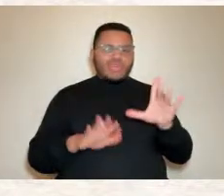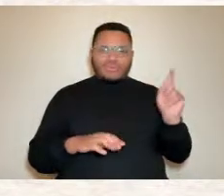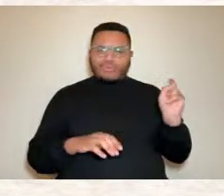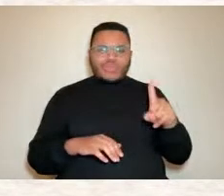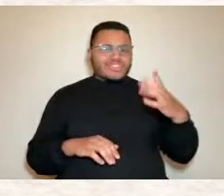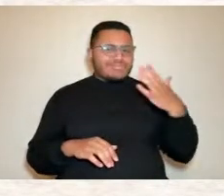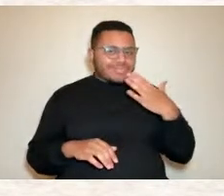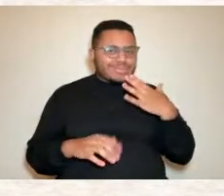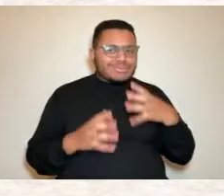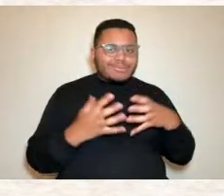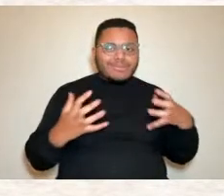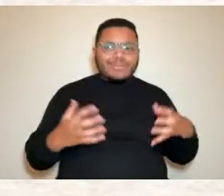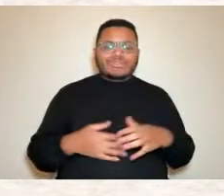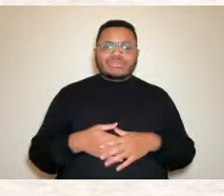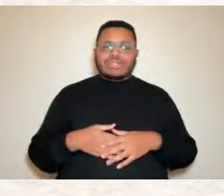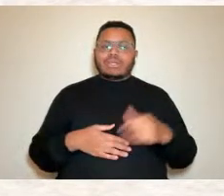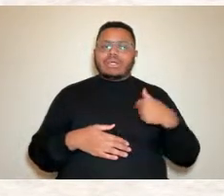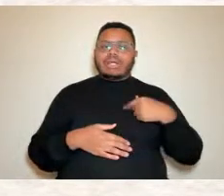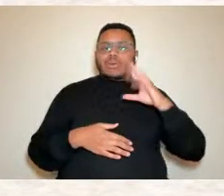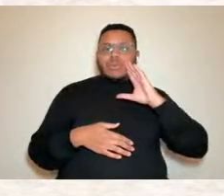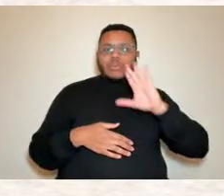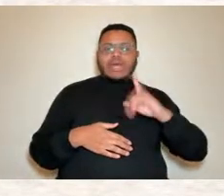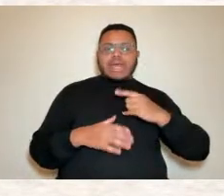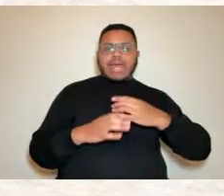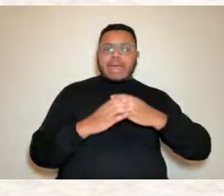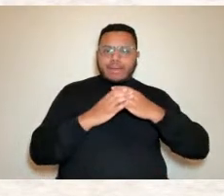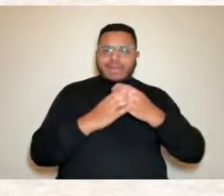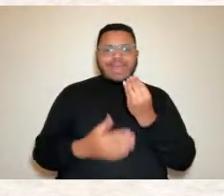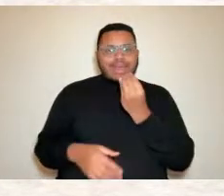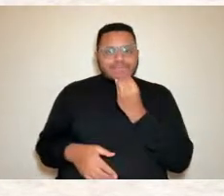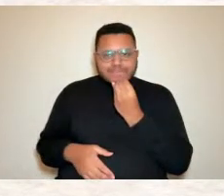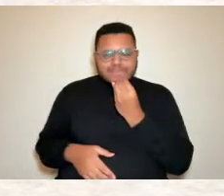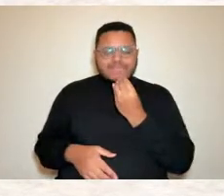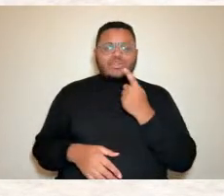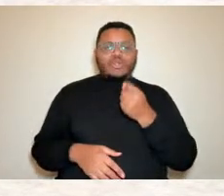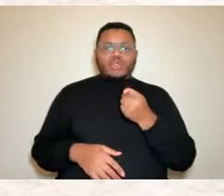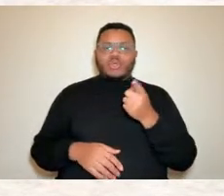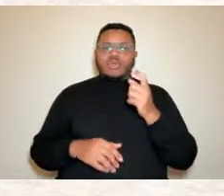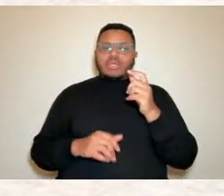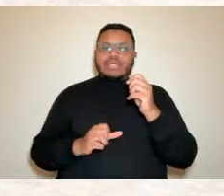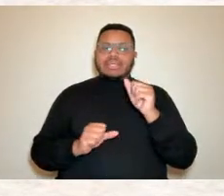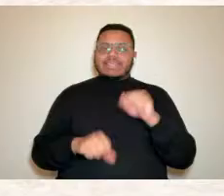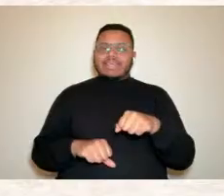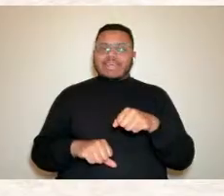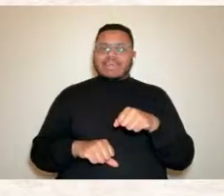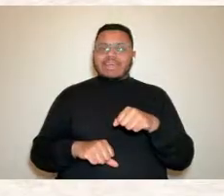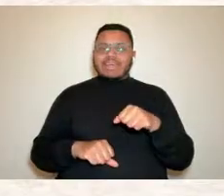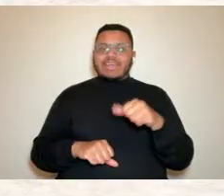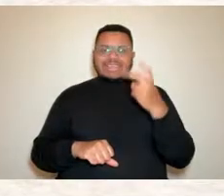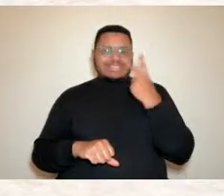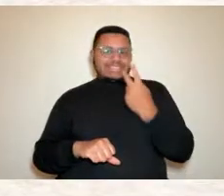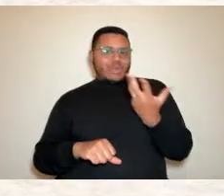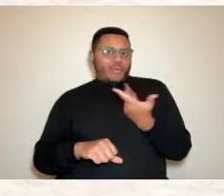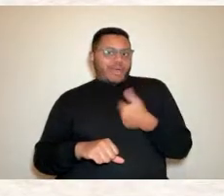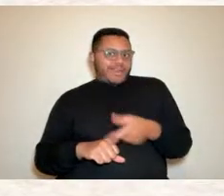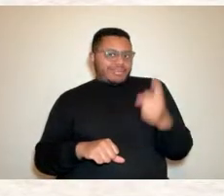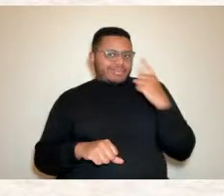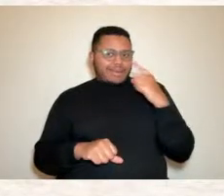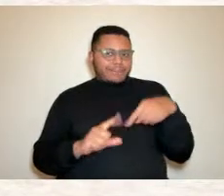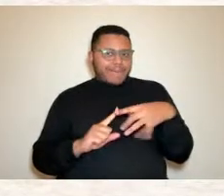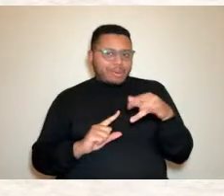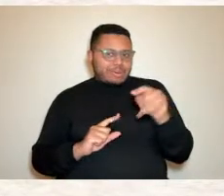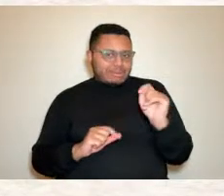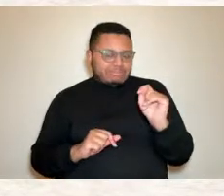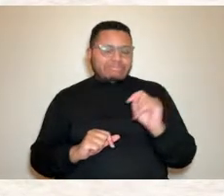And I'm gonna go ahead and take a bite so that you all can see what I think about it. Let me move some of that up.